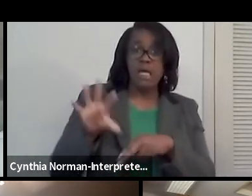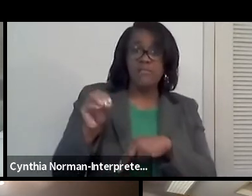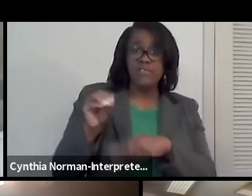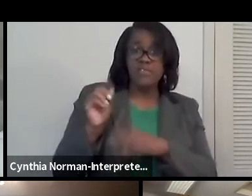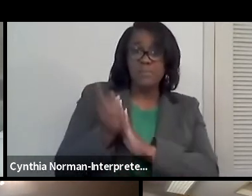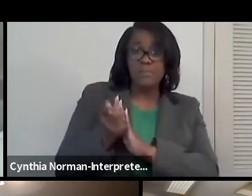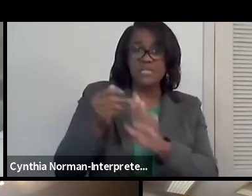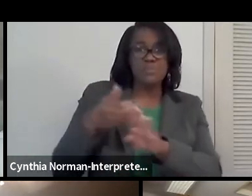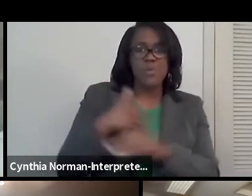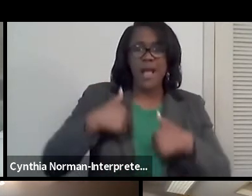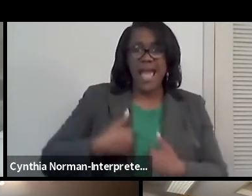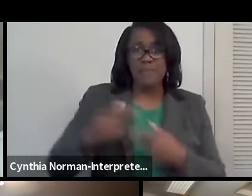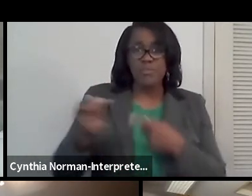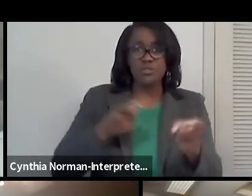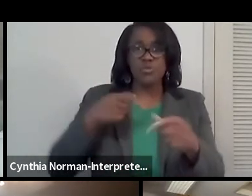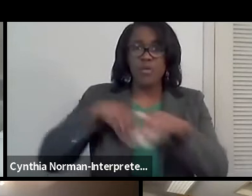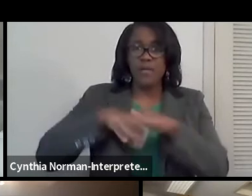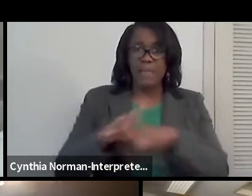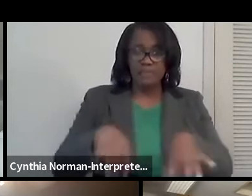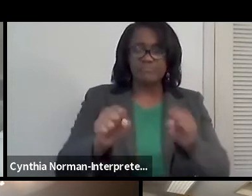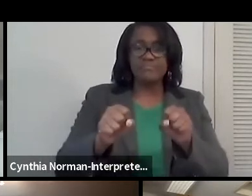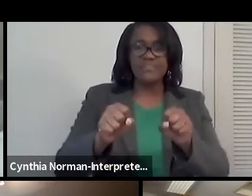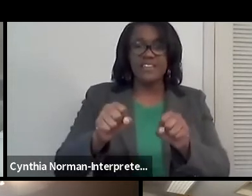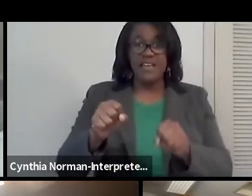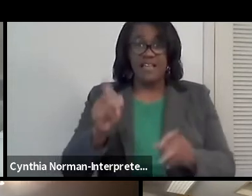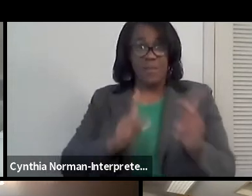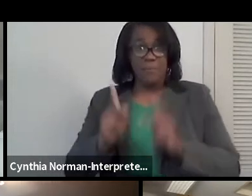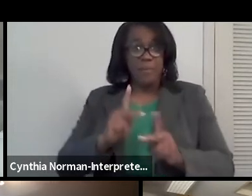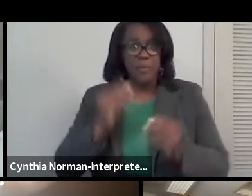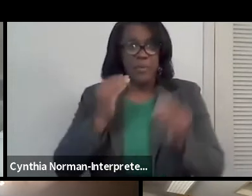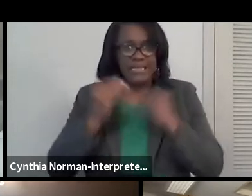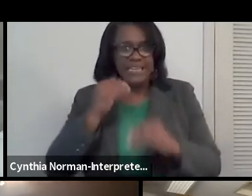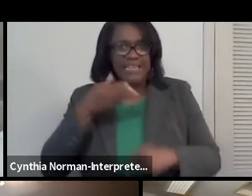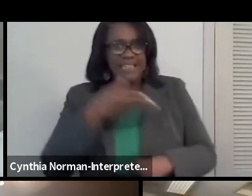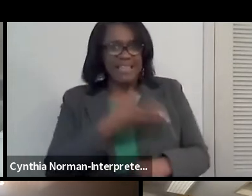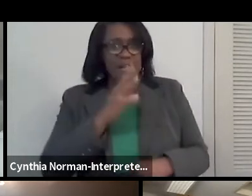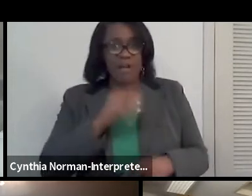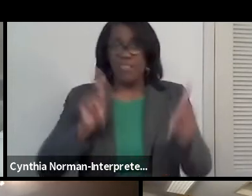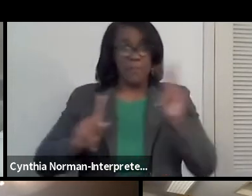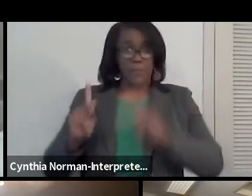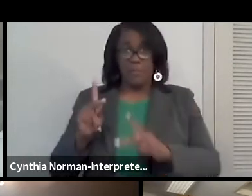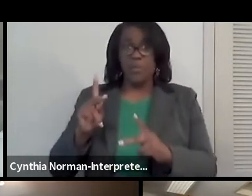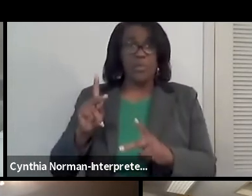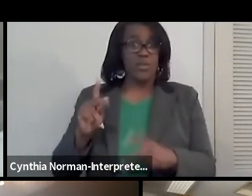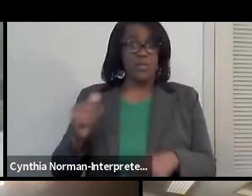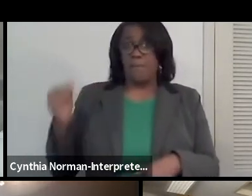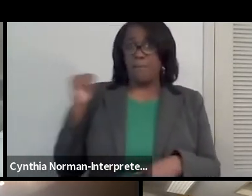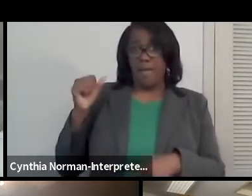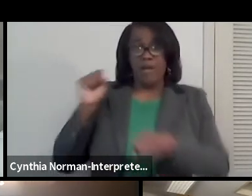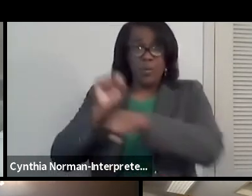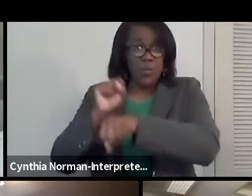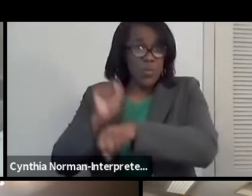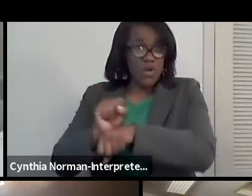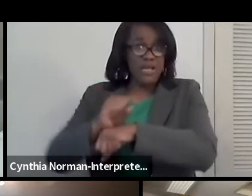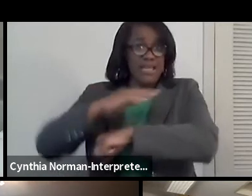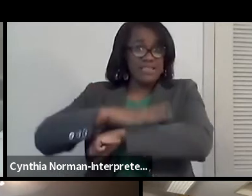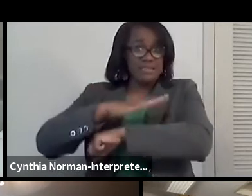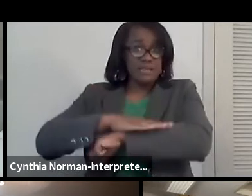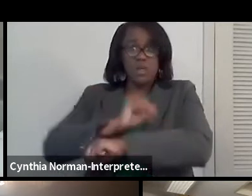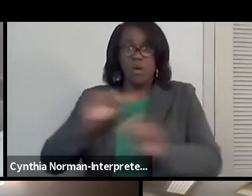animal control came to get it. And the patrons that were eating there, as well as the folks that were back working the desk,